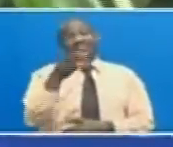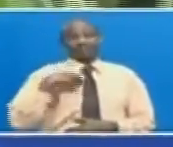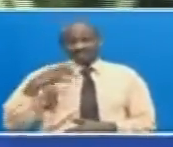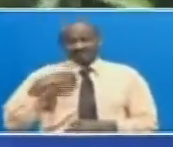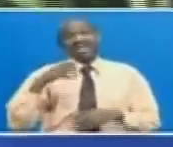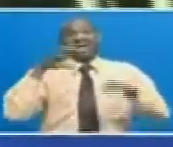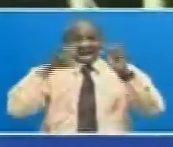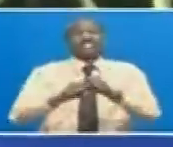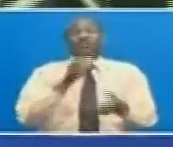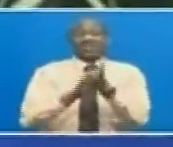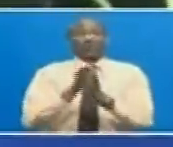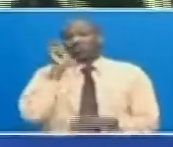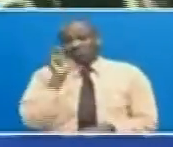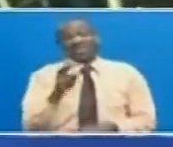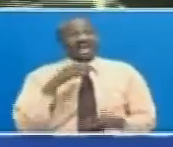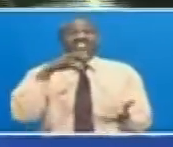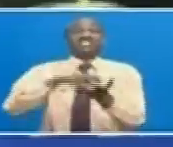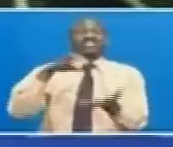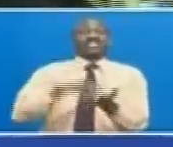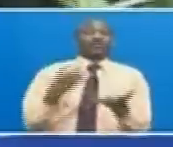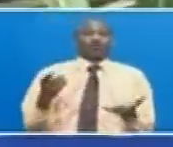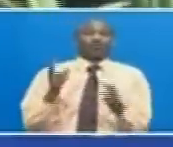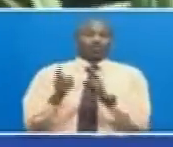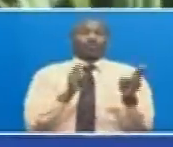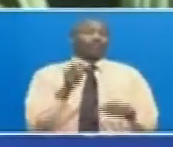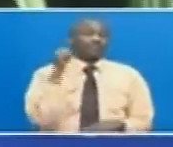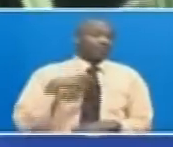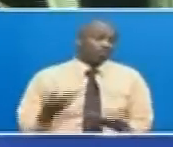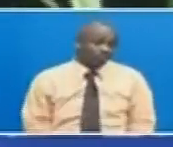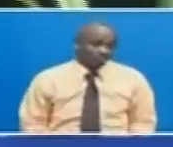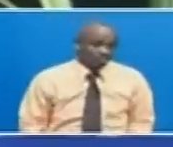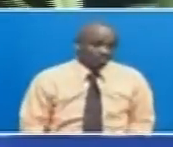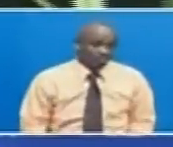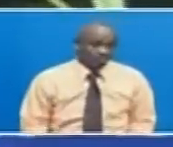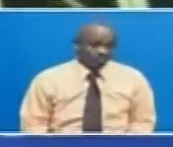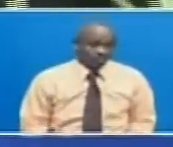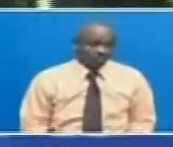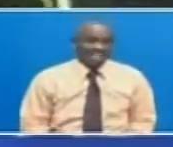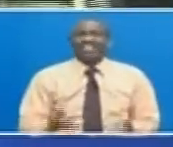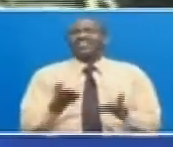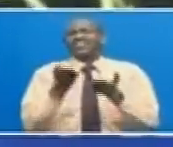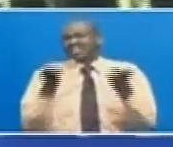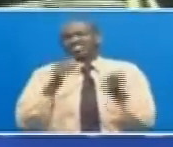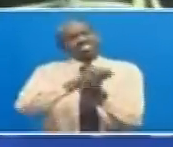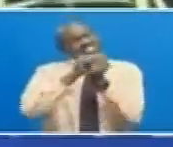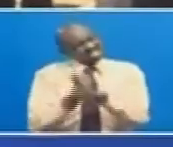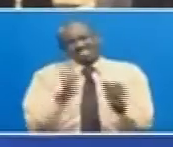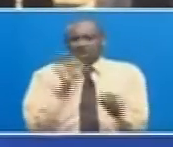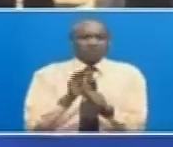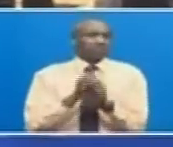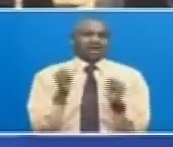grab without looking at the status of the ordinary Kenyan. Things have not changed